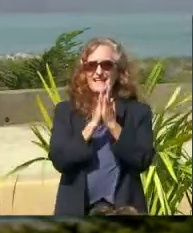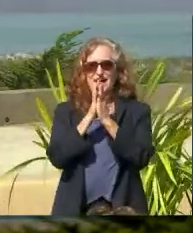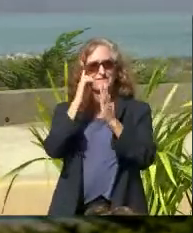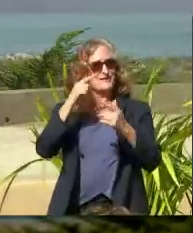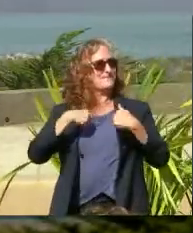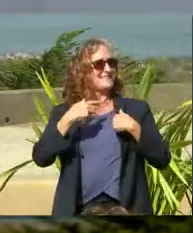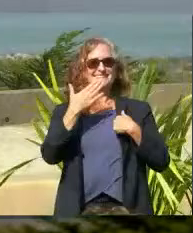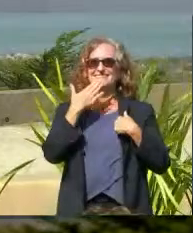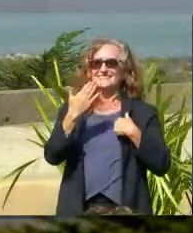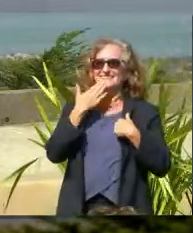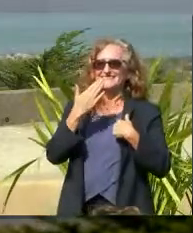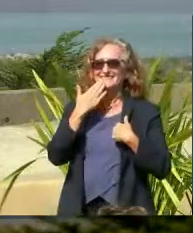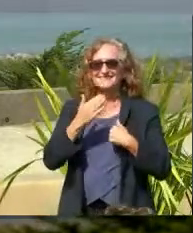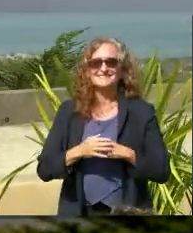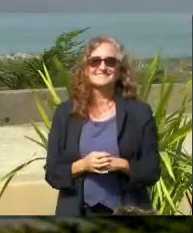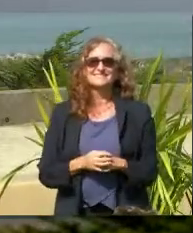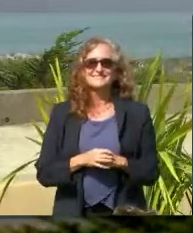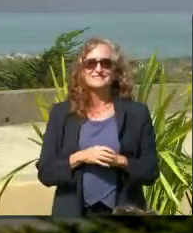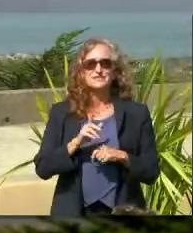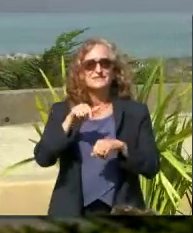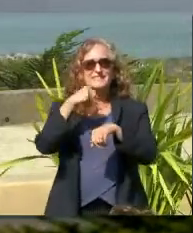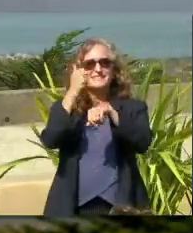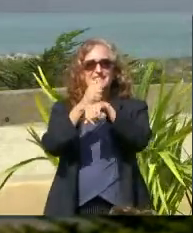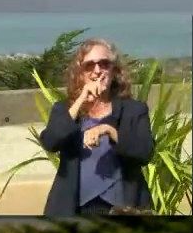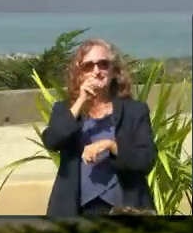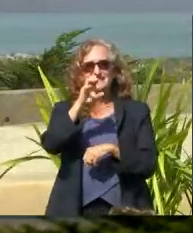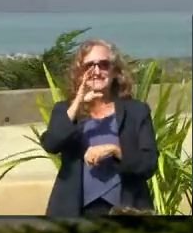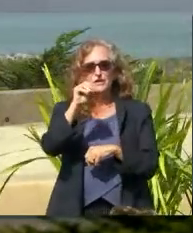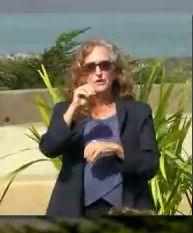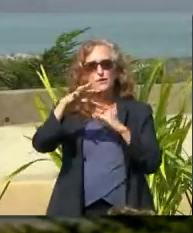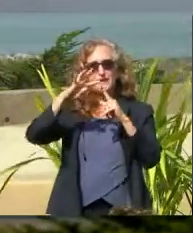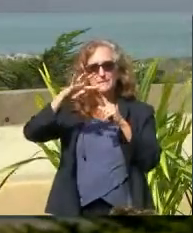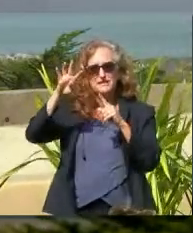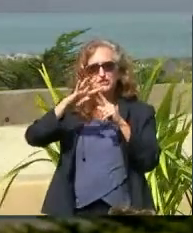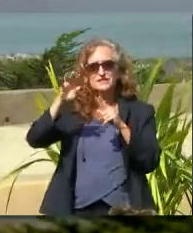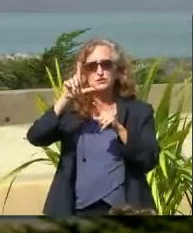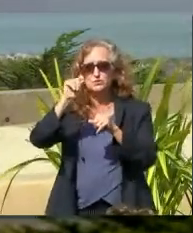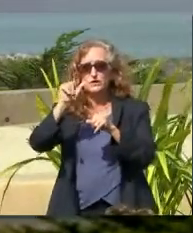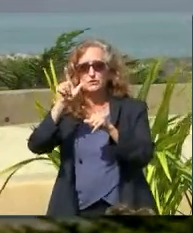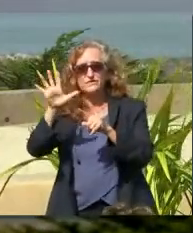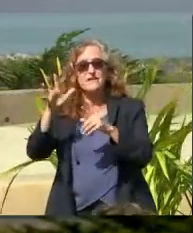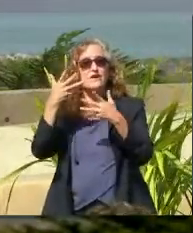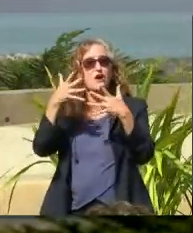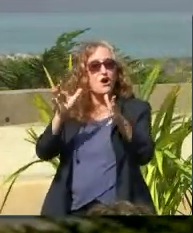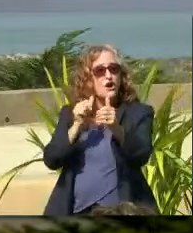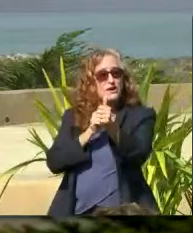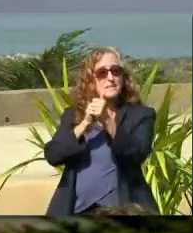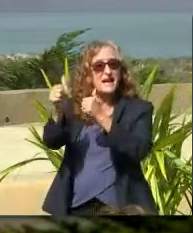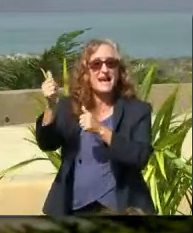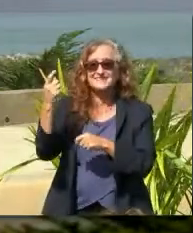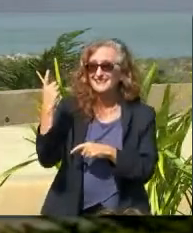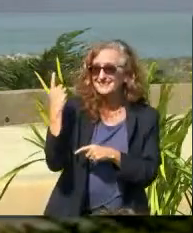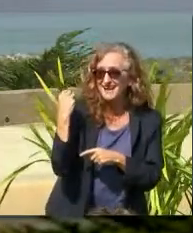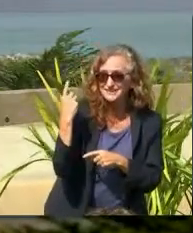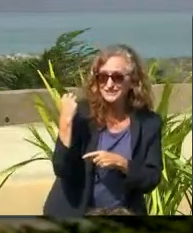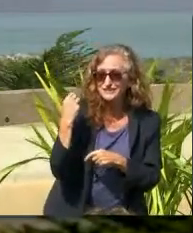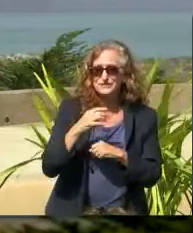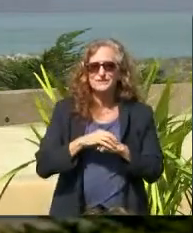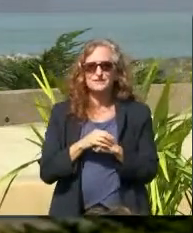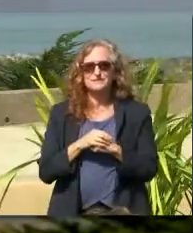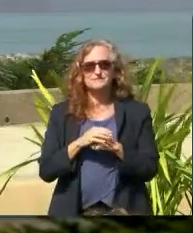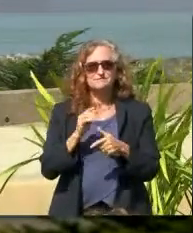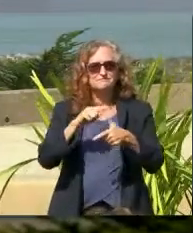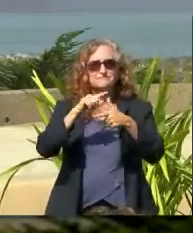much. But we set targets for zero-emission vehicles for 2025, and we surpassed them last year. And we talked about